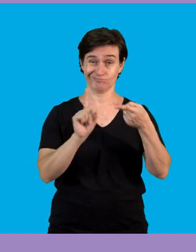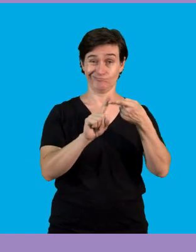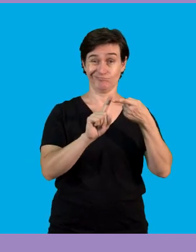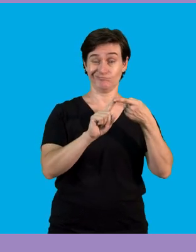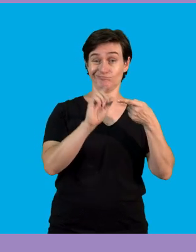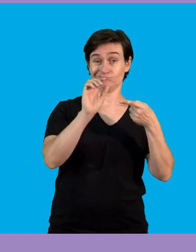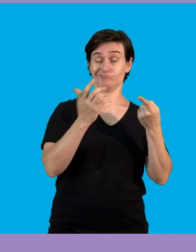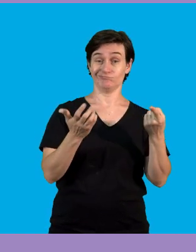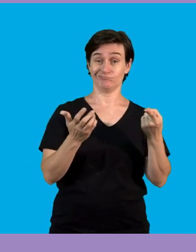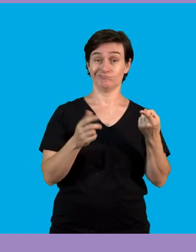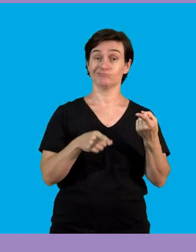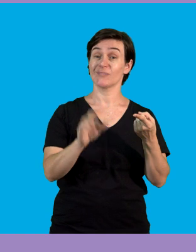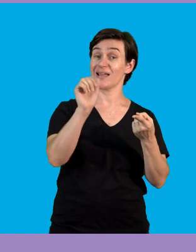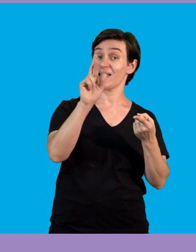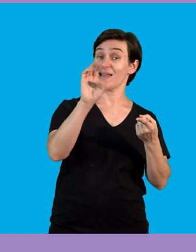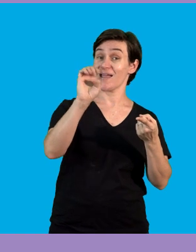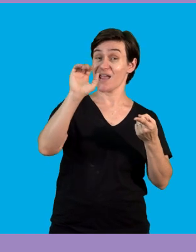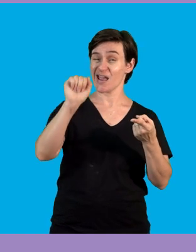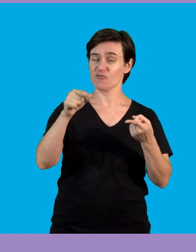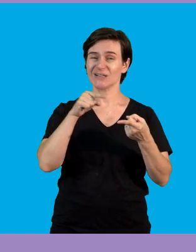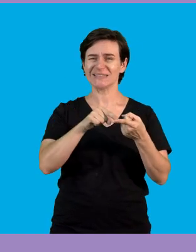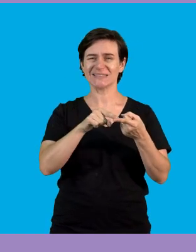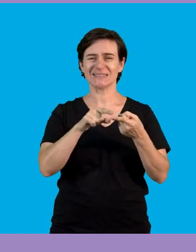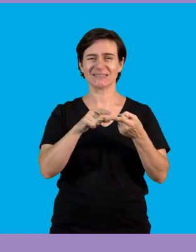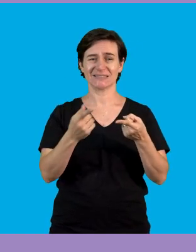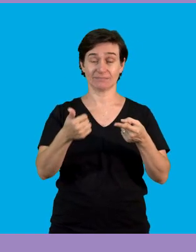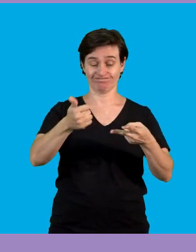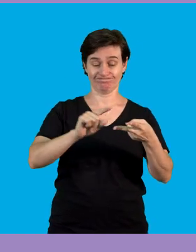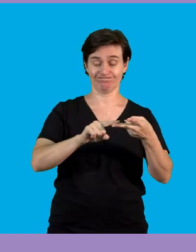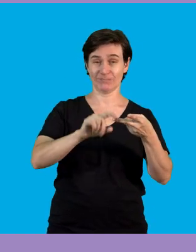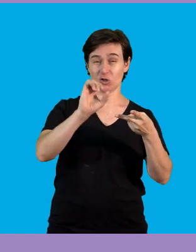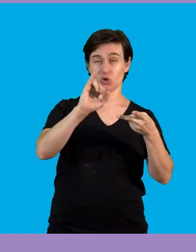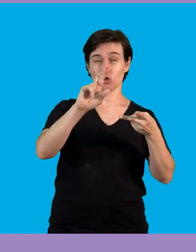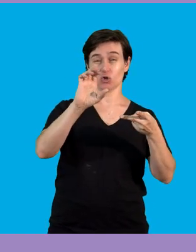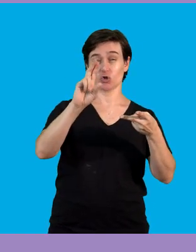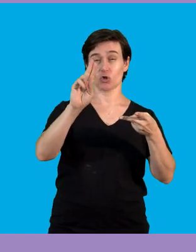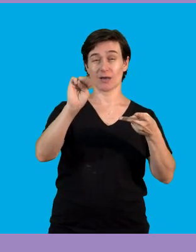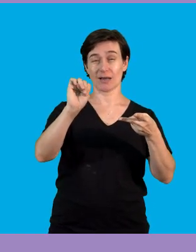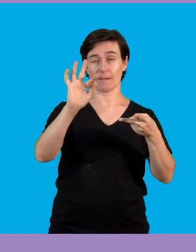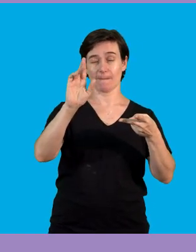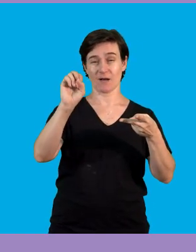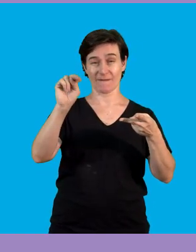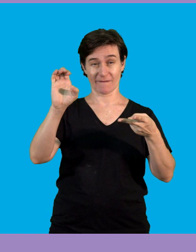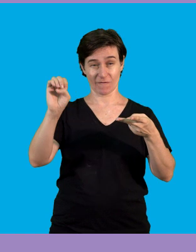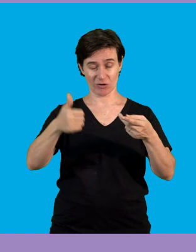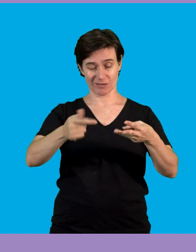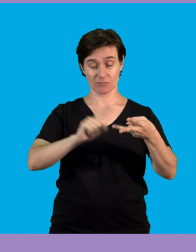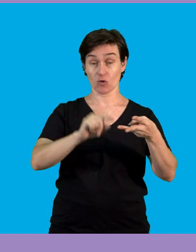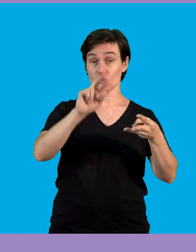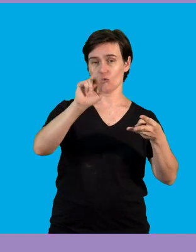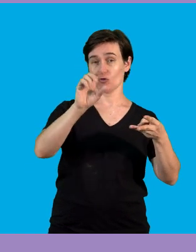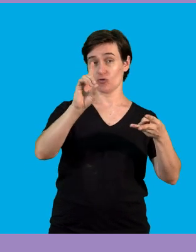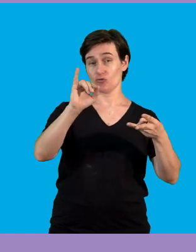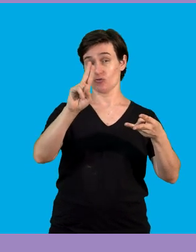during this lesson. Remember, we were talking about the area. We also spoke about the circumference, and we spoke about